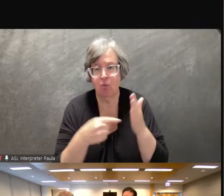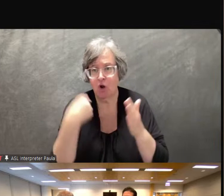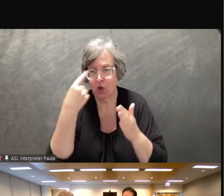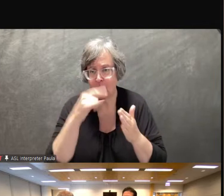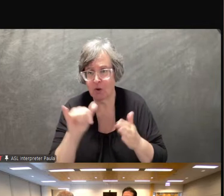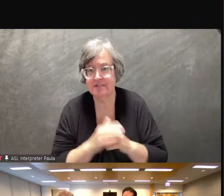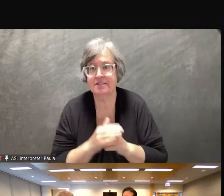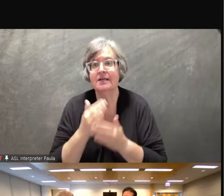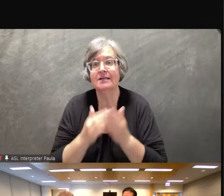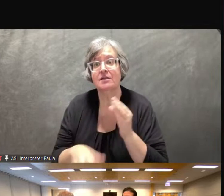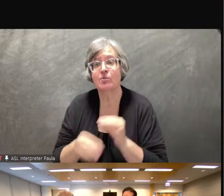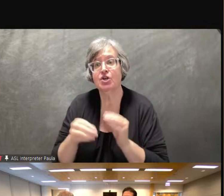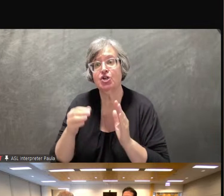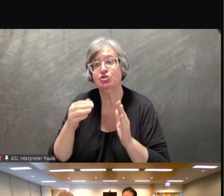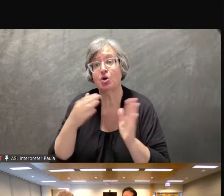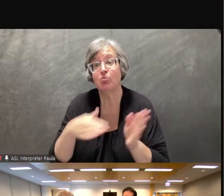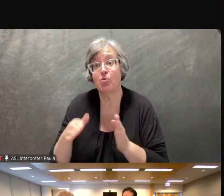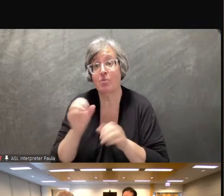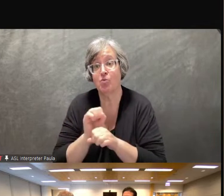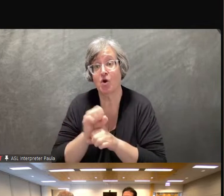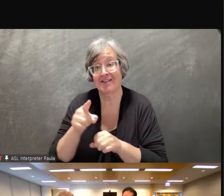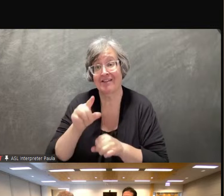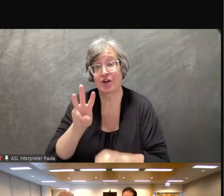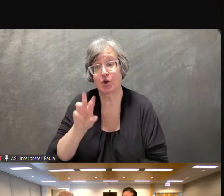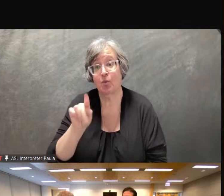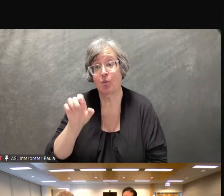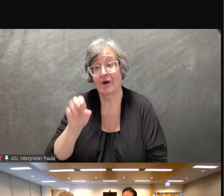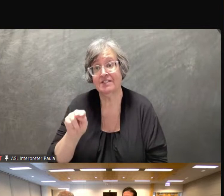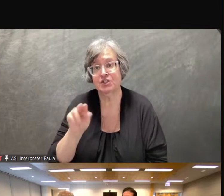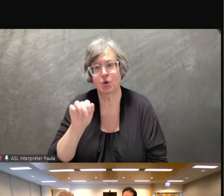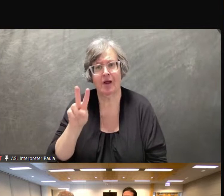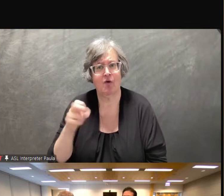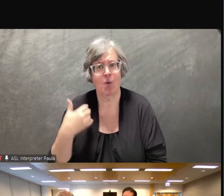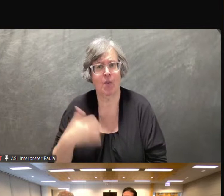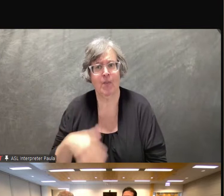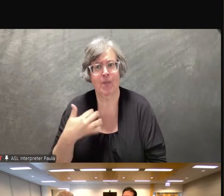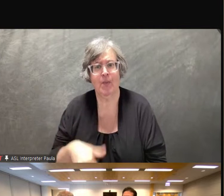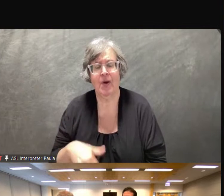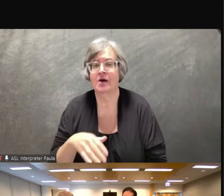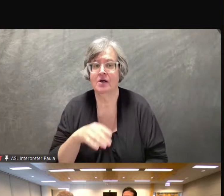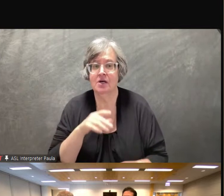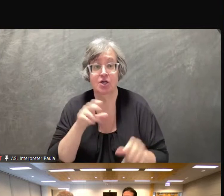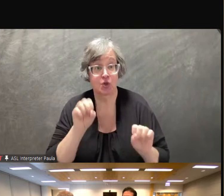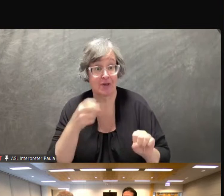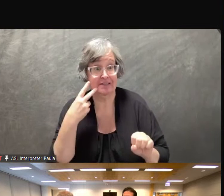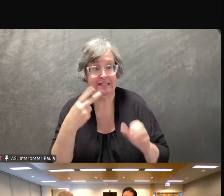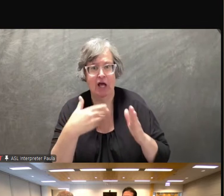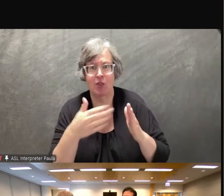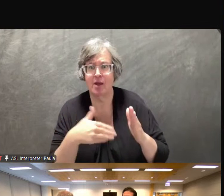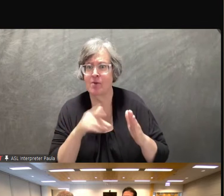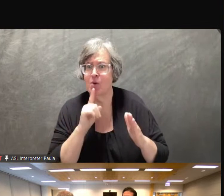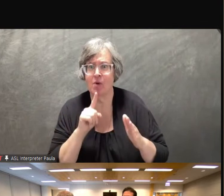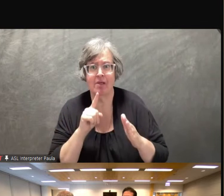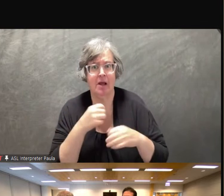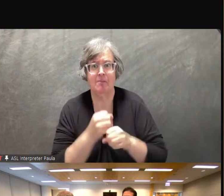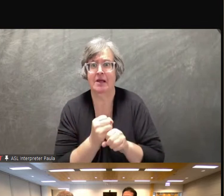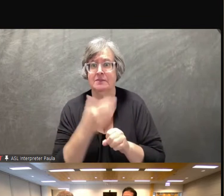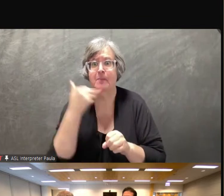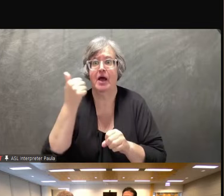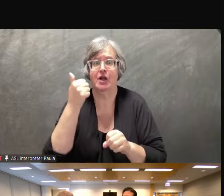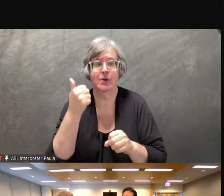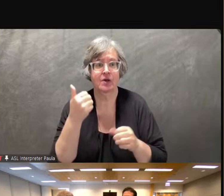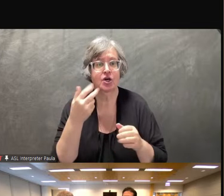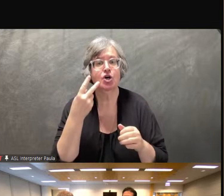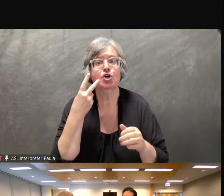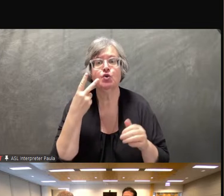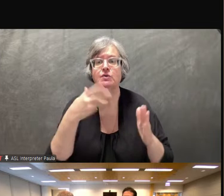some additional prep work right over Western Avenue. It's pretty amazing to see the impact of the paint here already. Here you can see some of that prime coat and